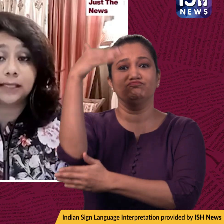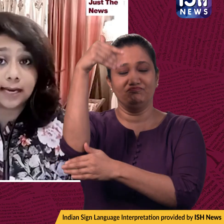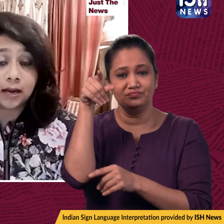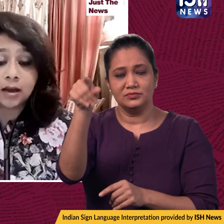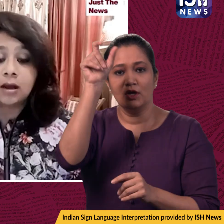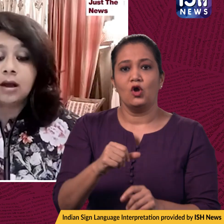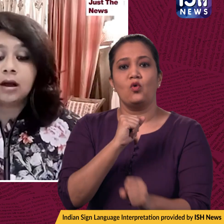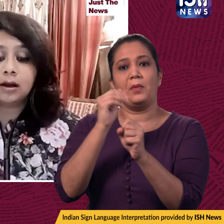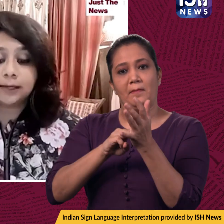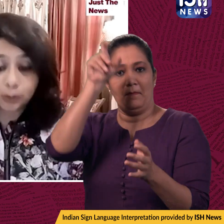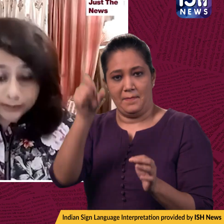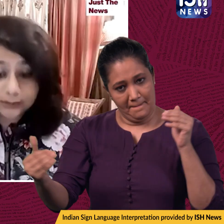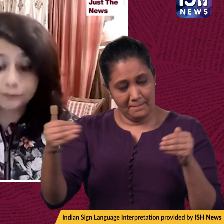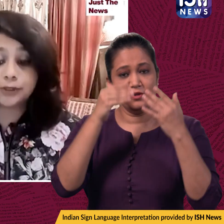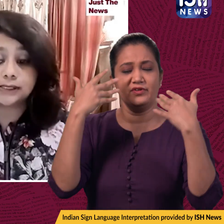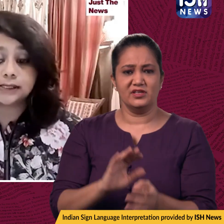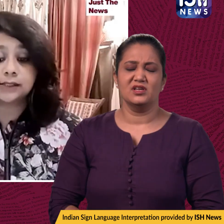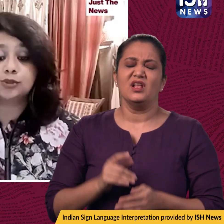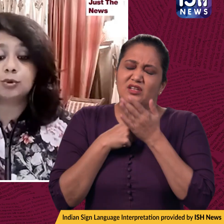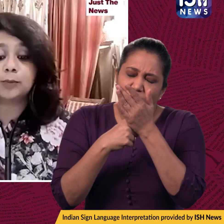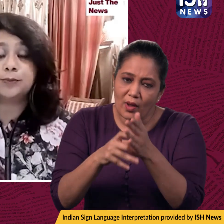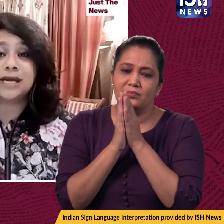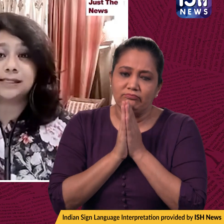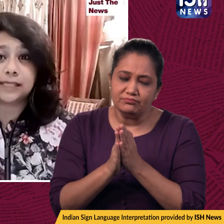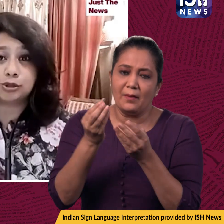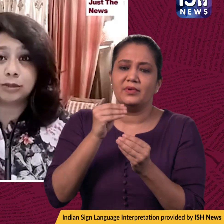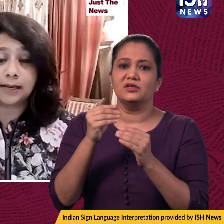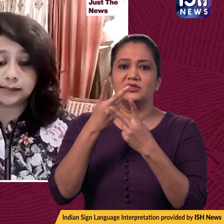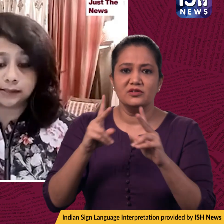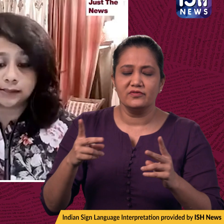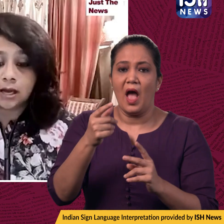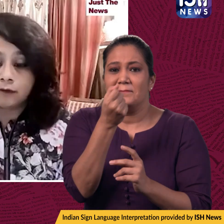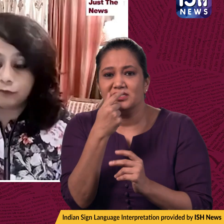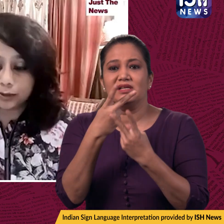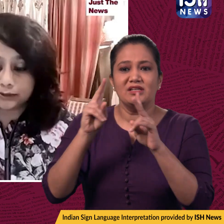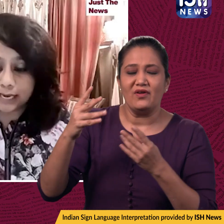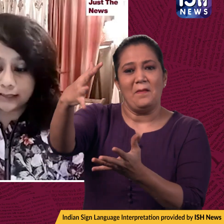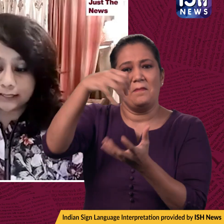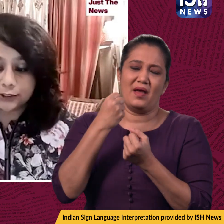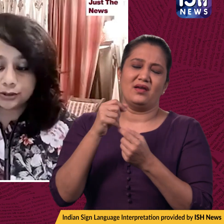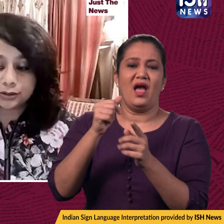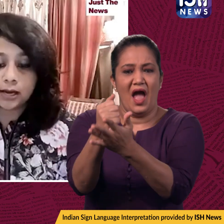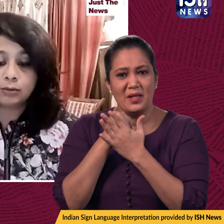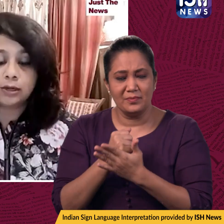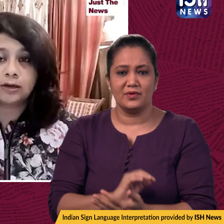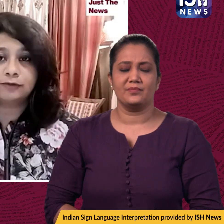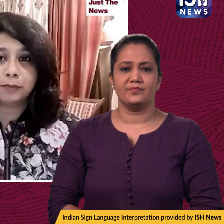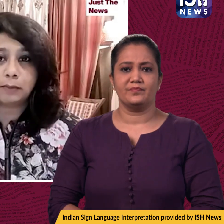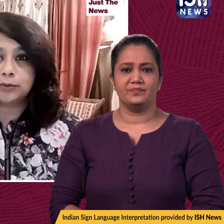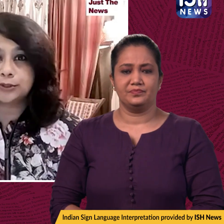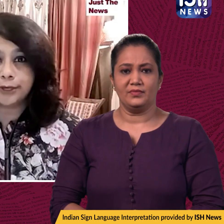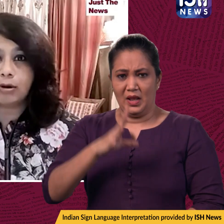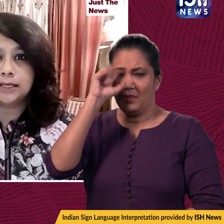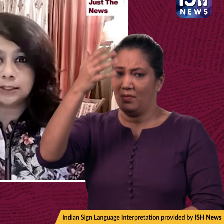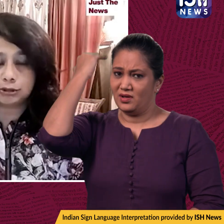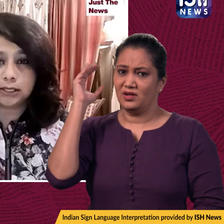Gopal Bhagle, and requested for assistance to obtain essential medicines for the island nation. Now, if you